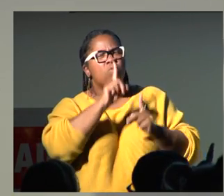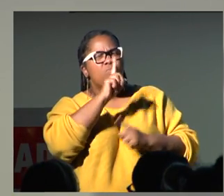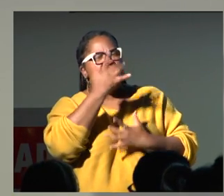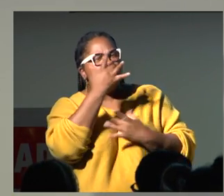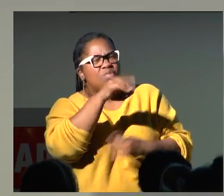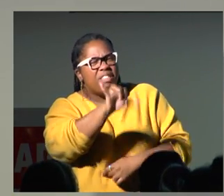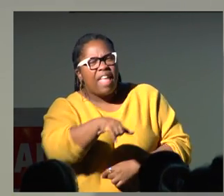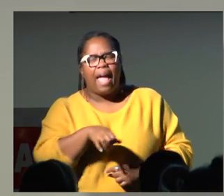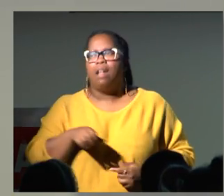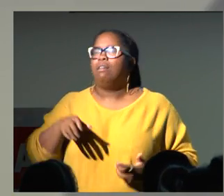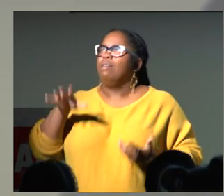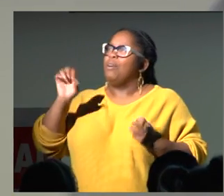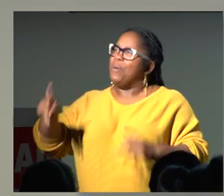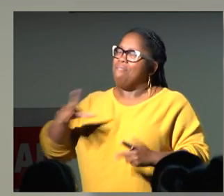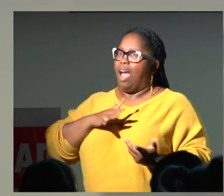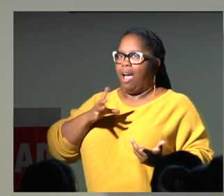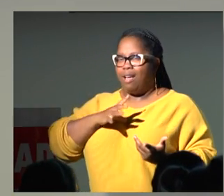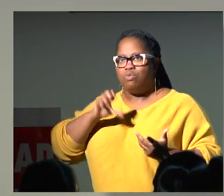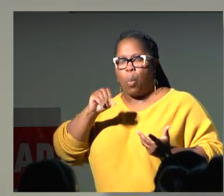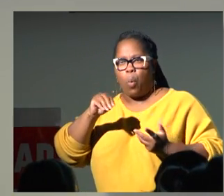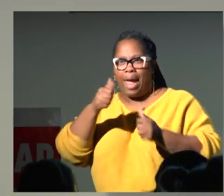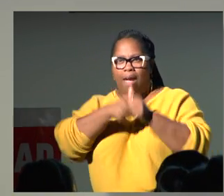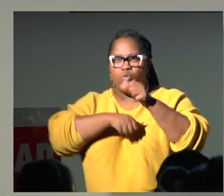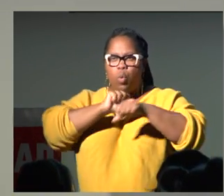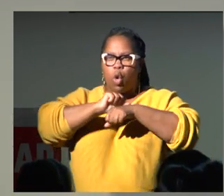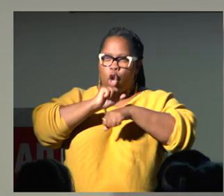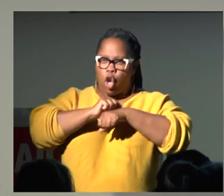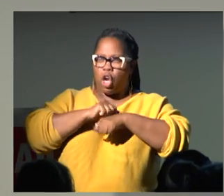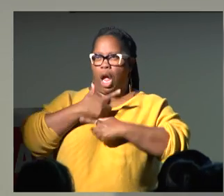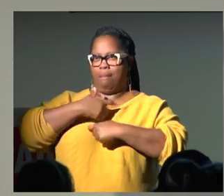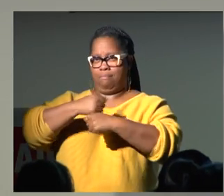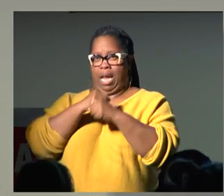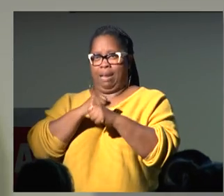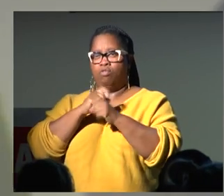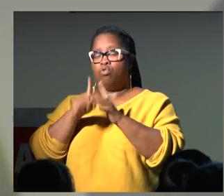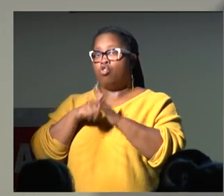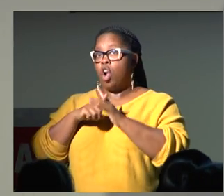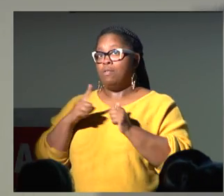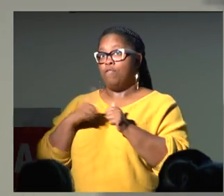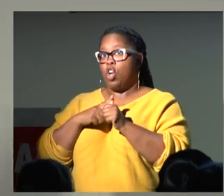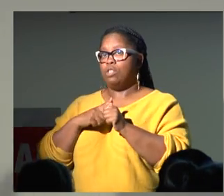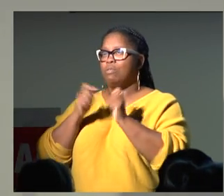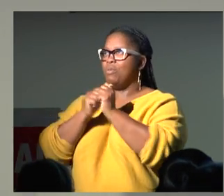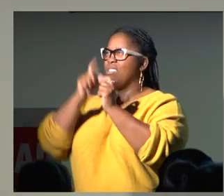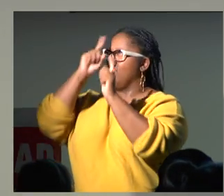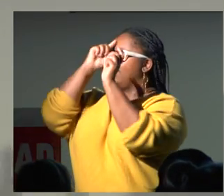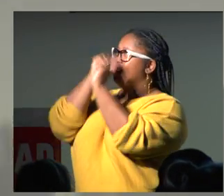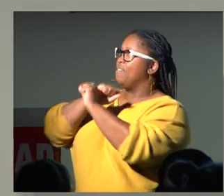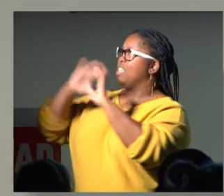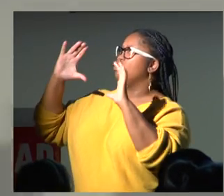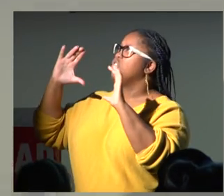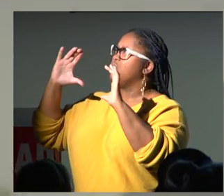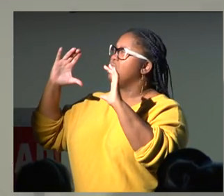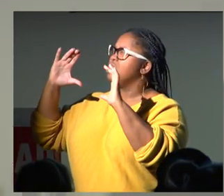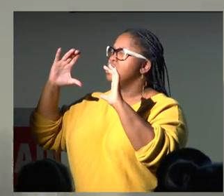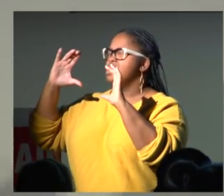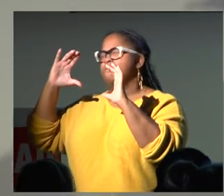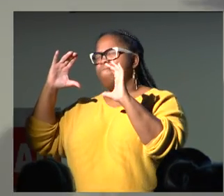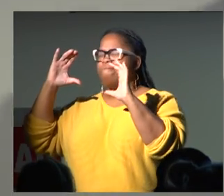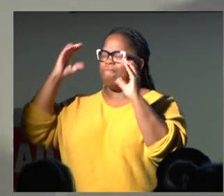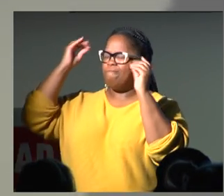that. Yeah, okay, so every work that I make starts first with a vision, like some mental picture